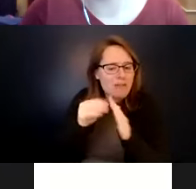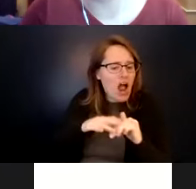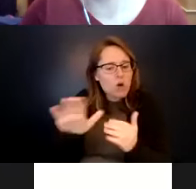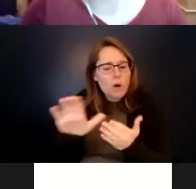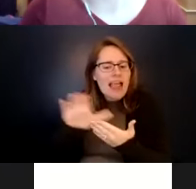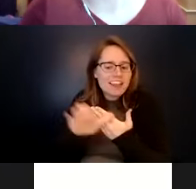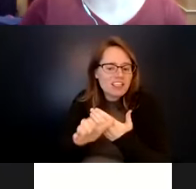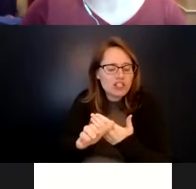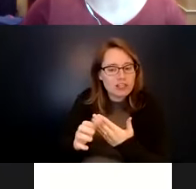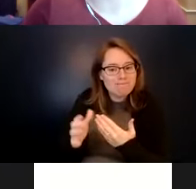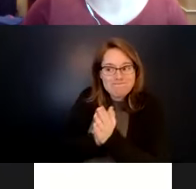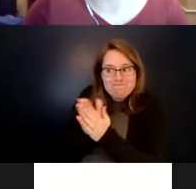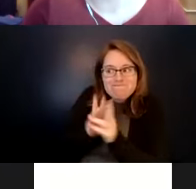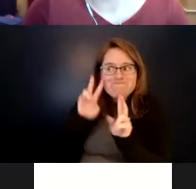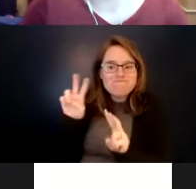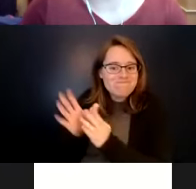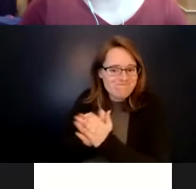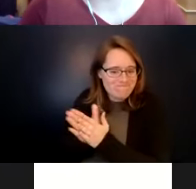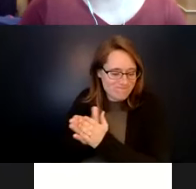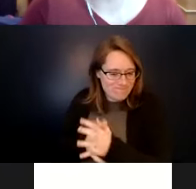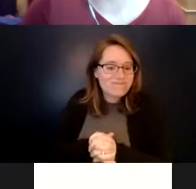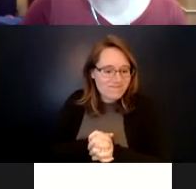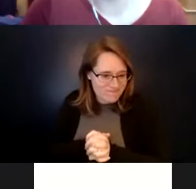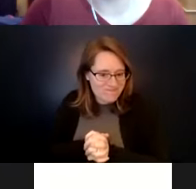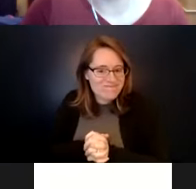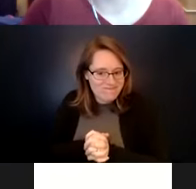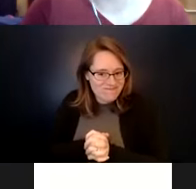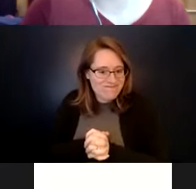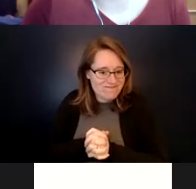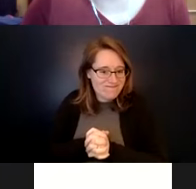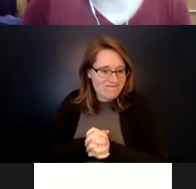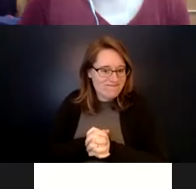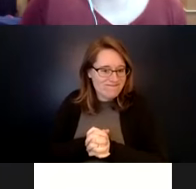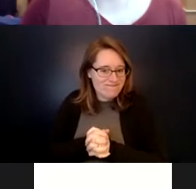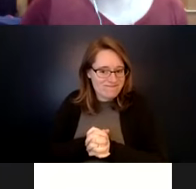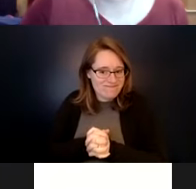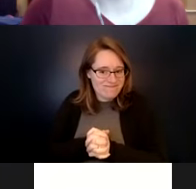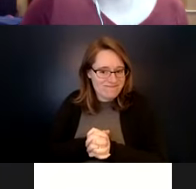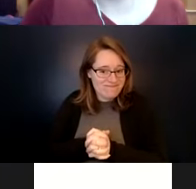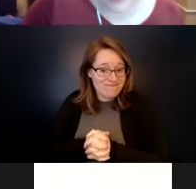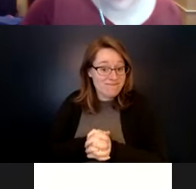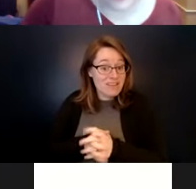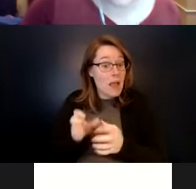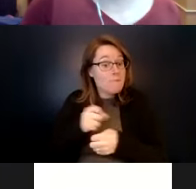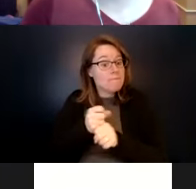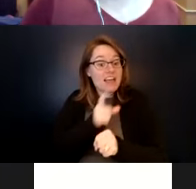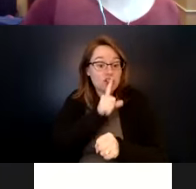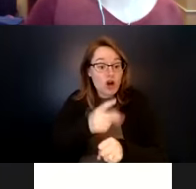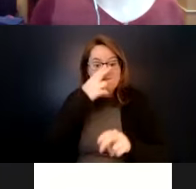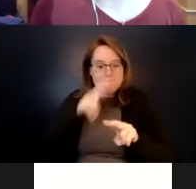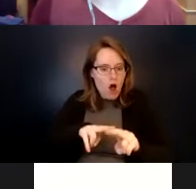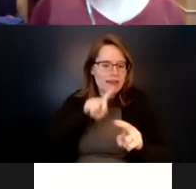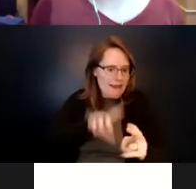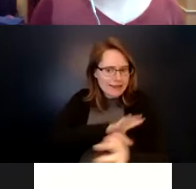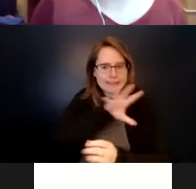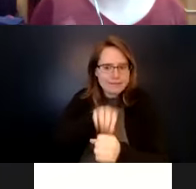yourself a few things to look forward to, and make fun a designated part of your winter.